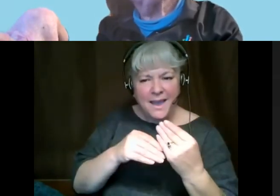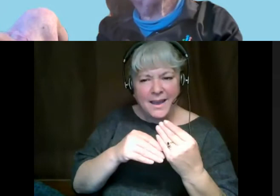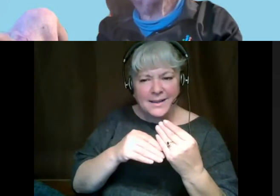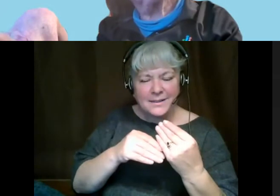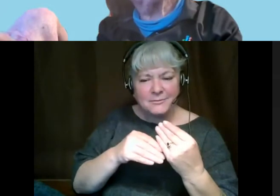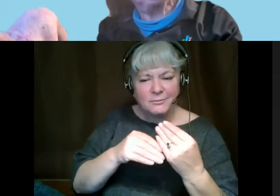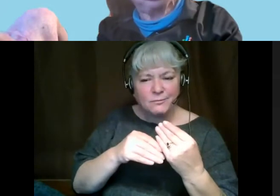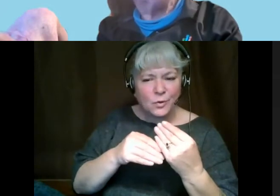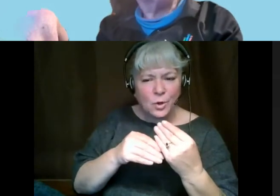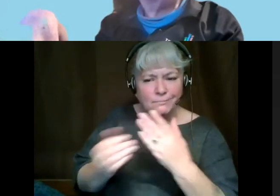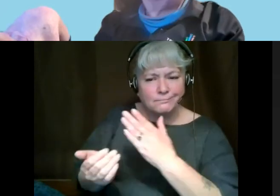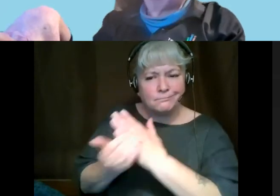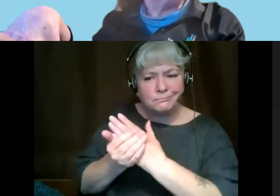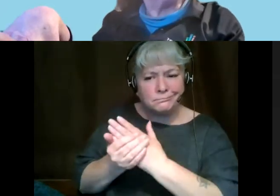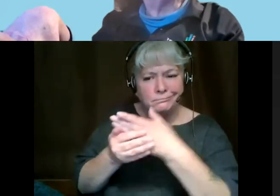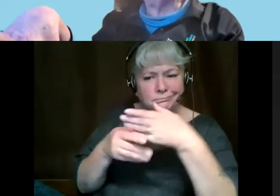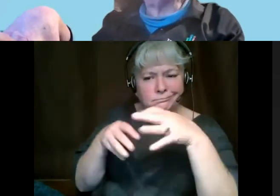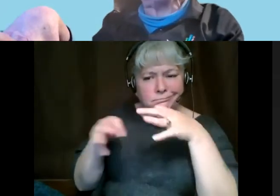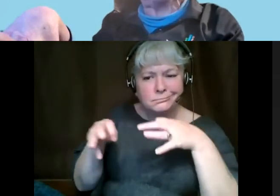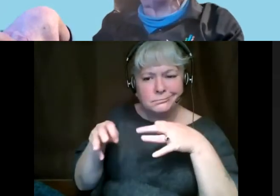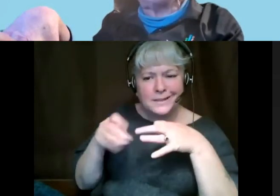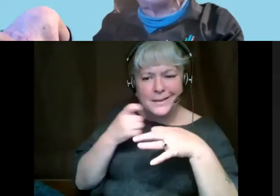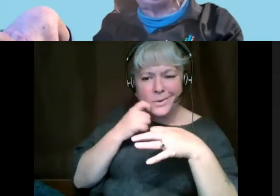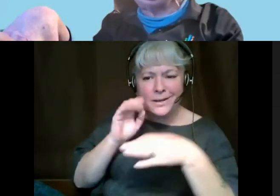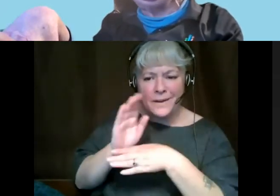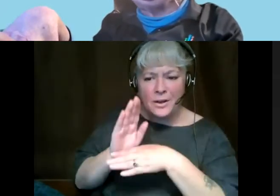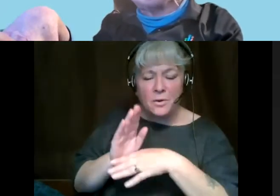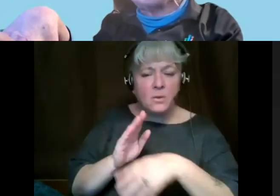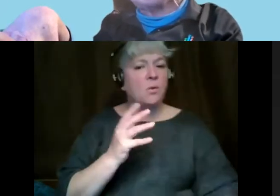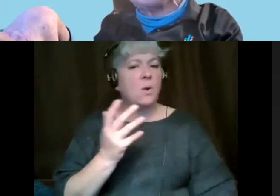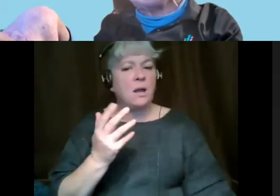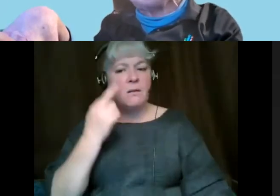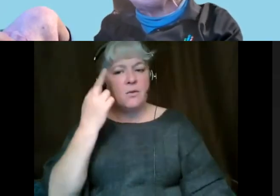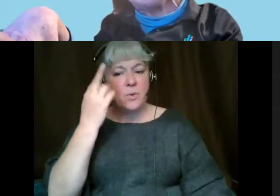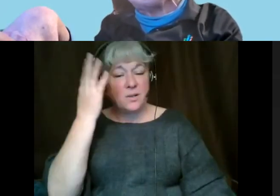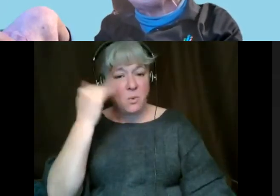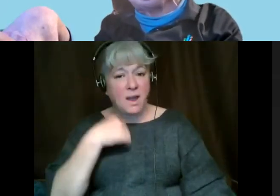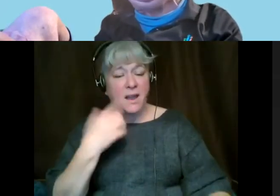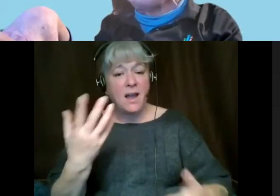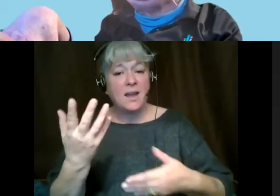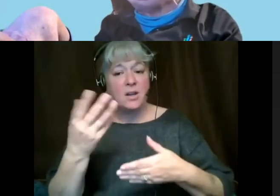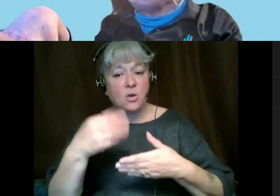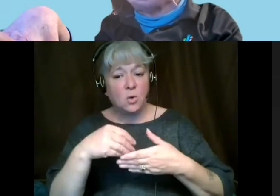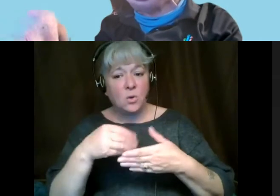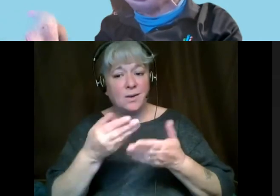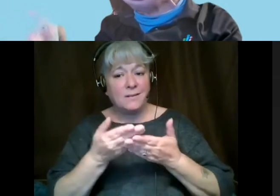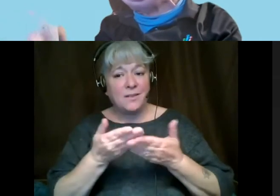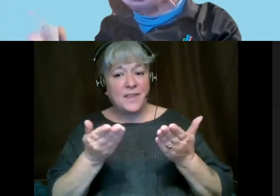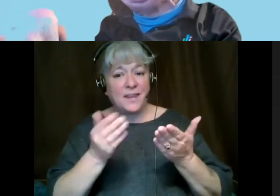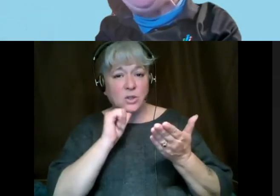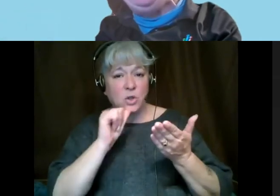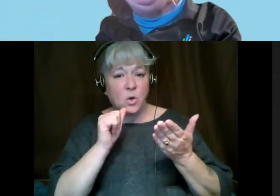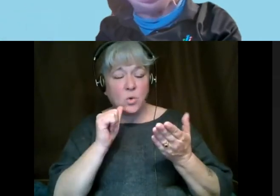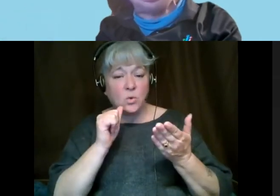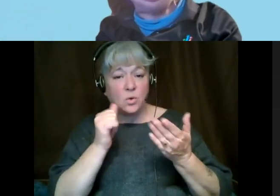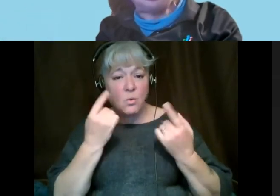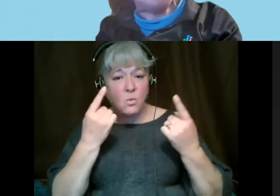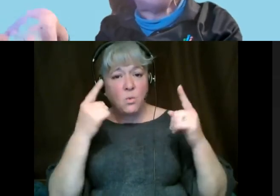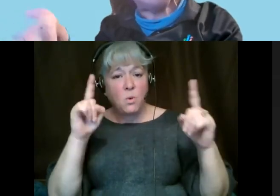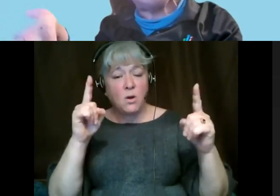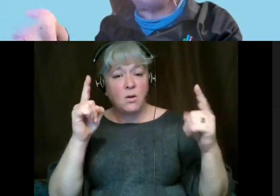that video, Renee? Well, the reason why I included things that don't work is